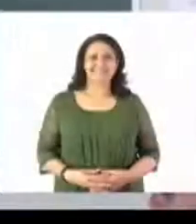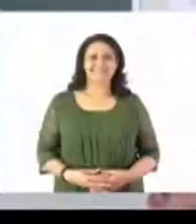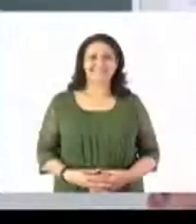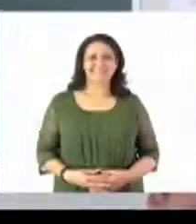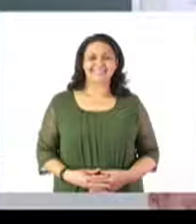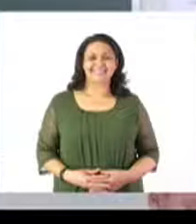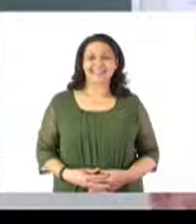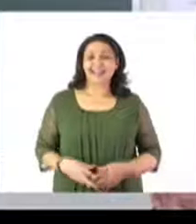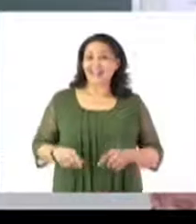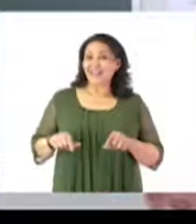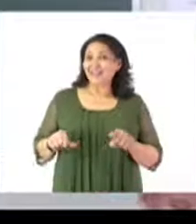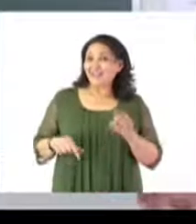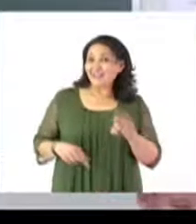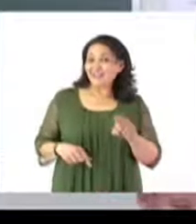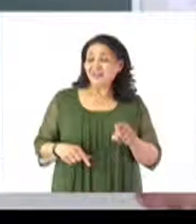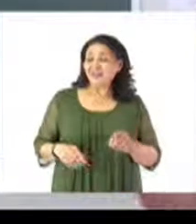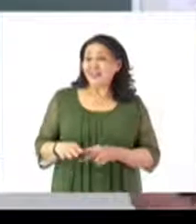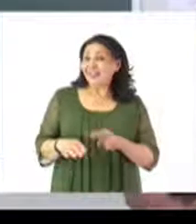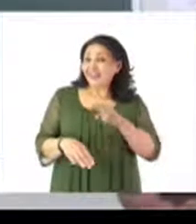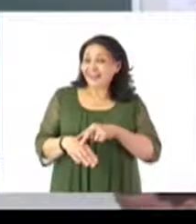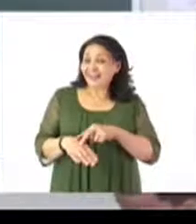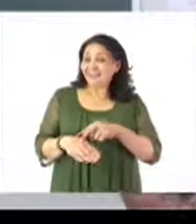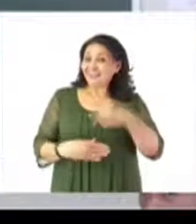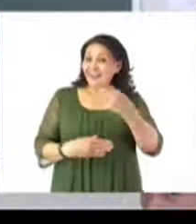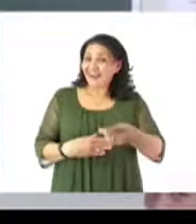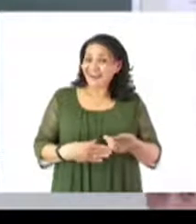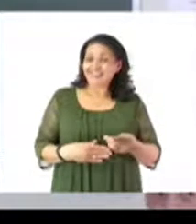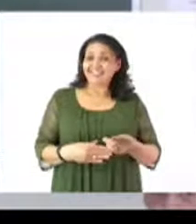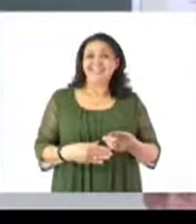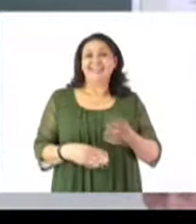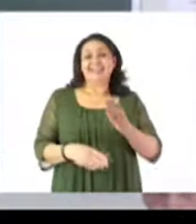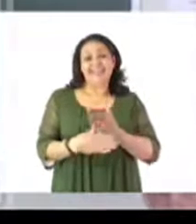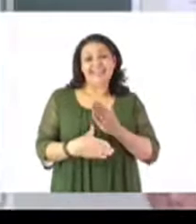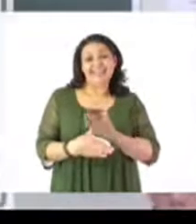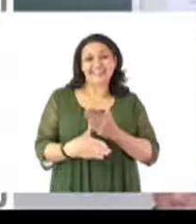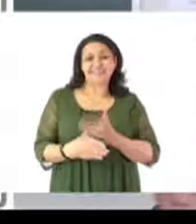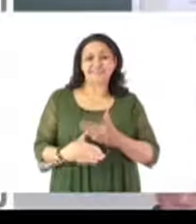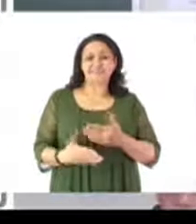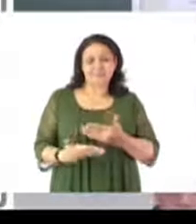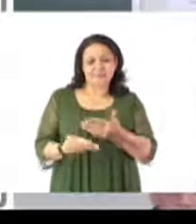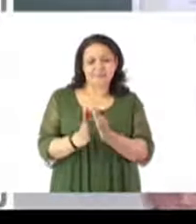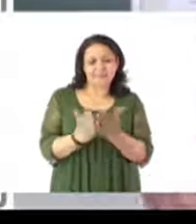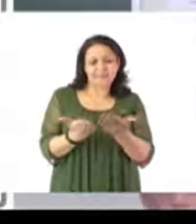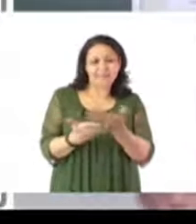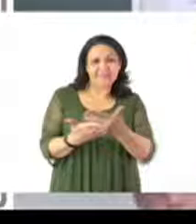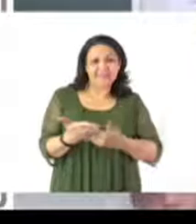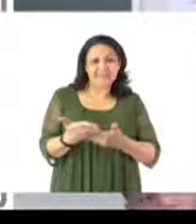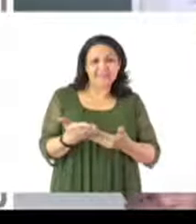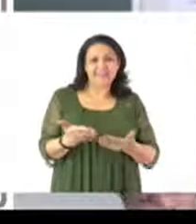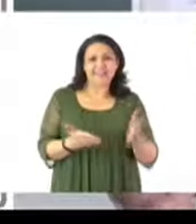You ready for our next lesson, which is on page 8? Can you all turn to page 8?